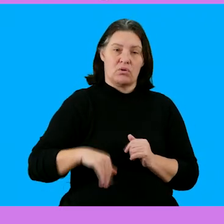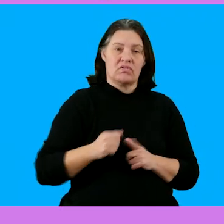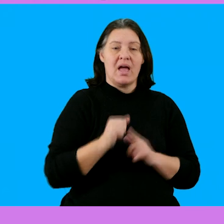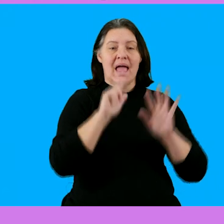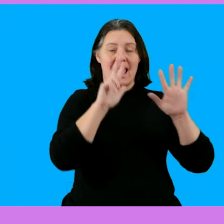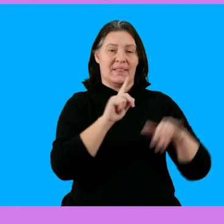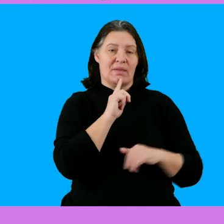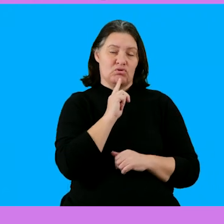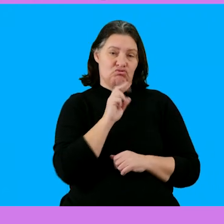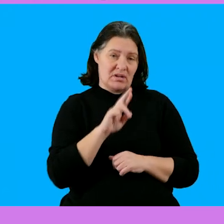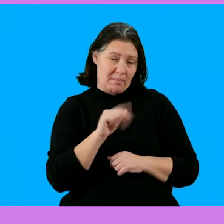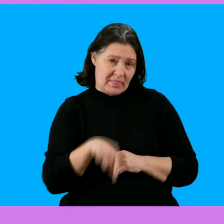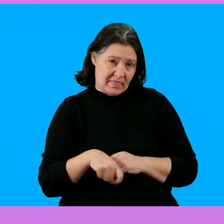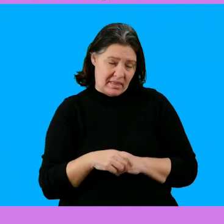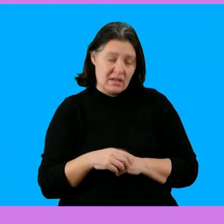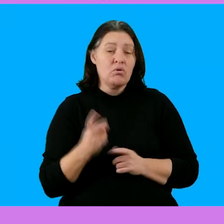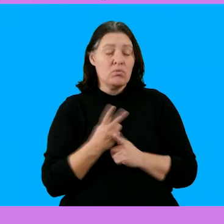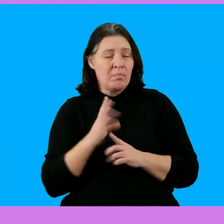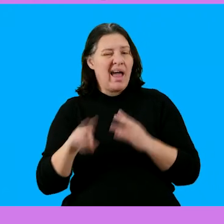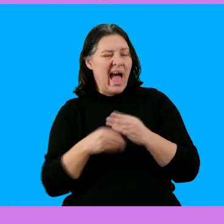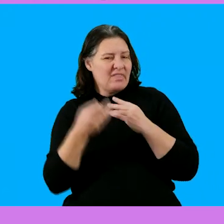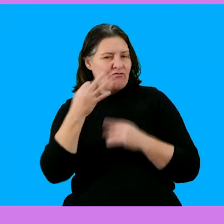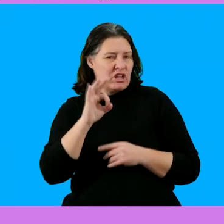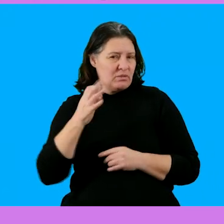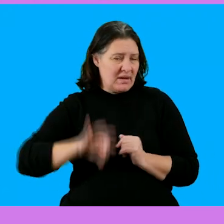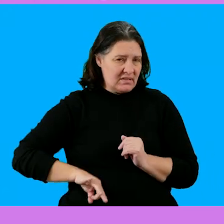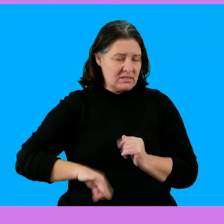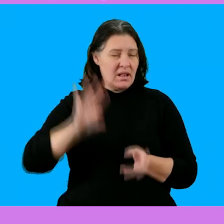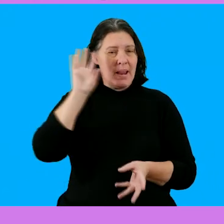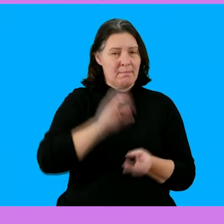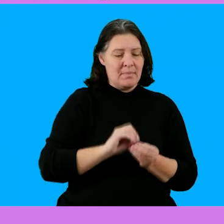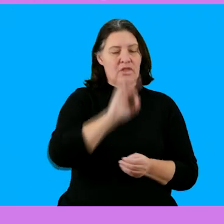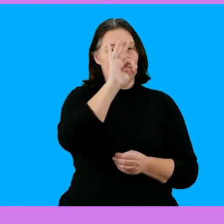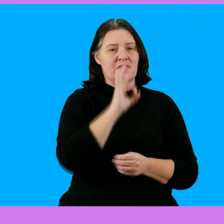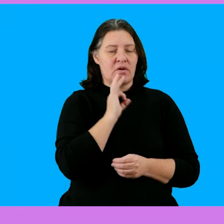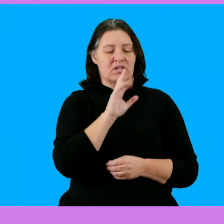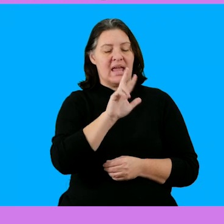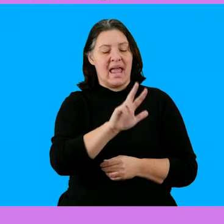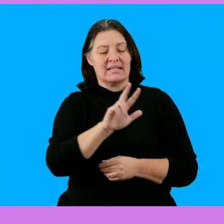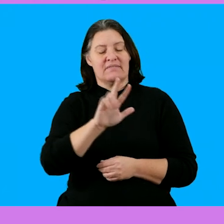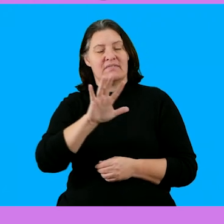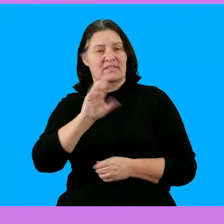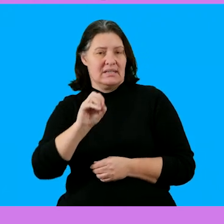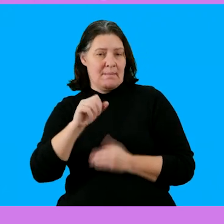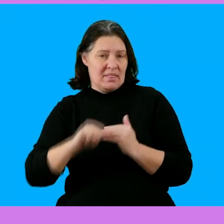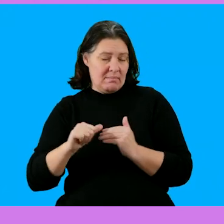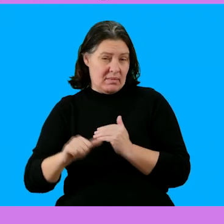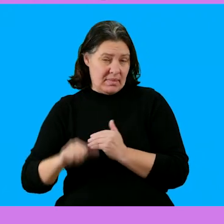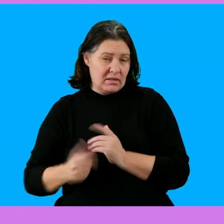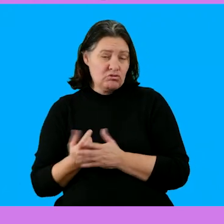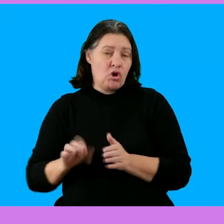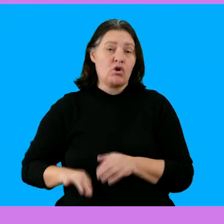of 8,000 Rand per month. She furthermore receives other fringe benefits totaling 3,850 Rand per